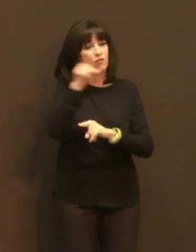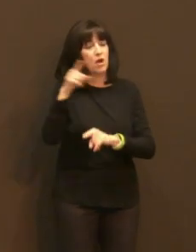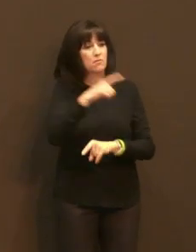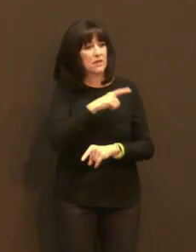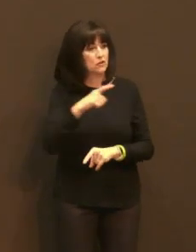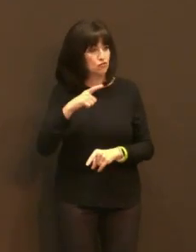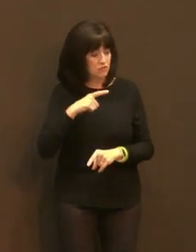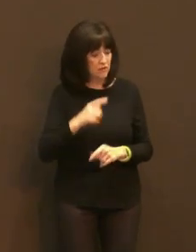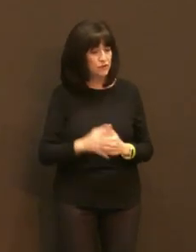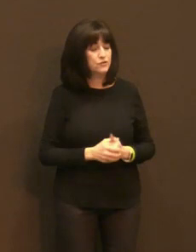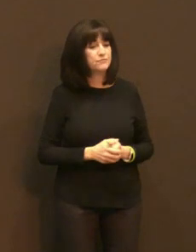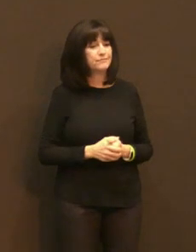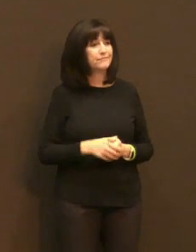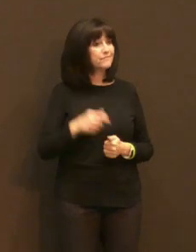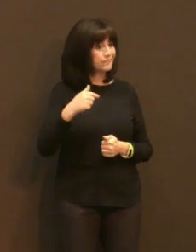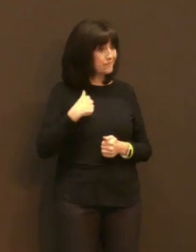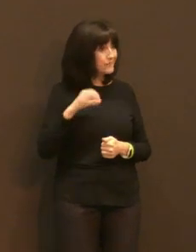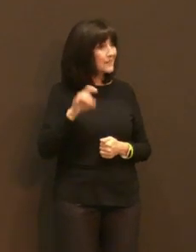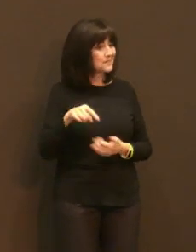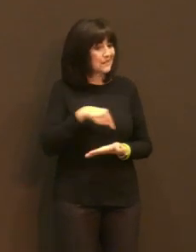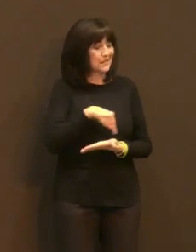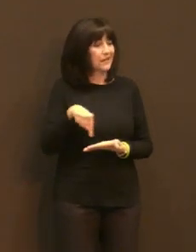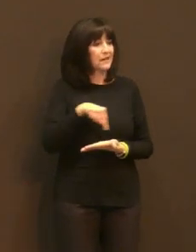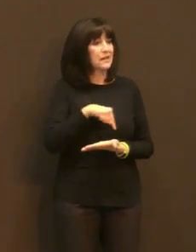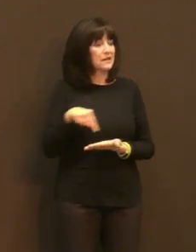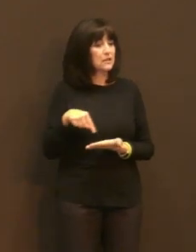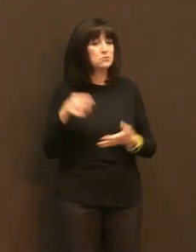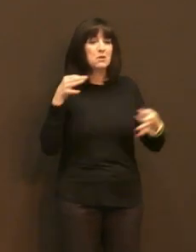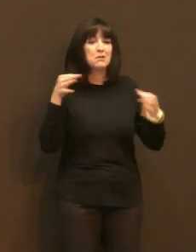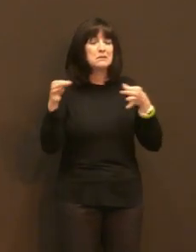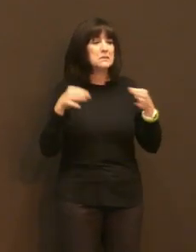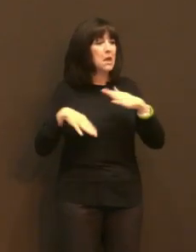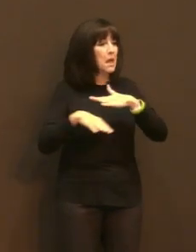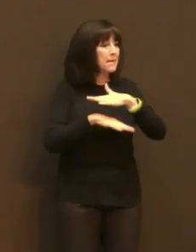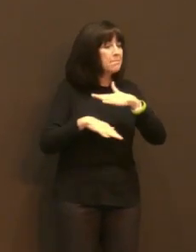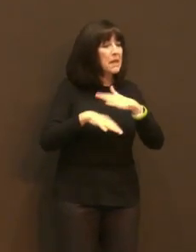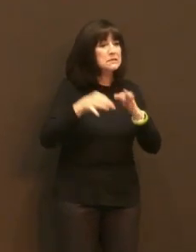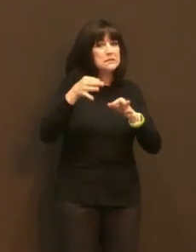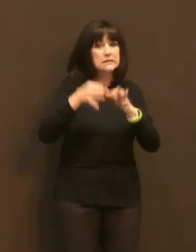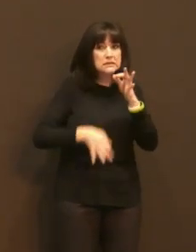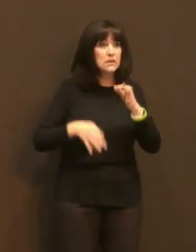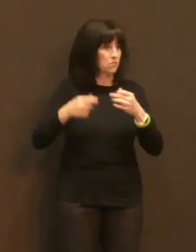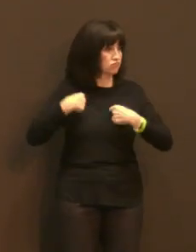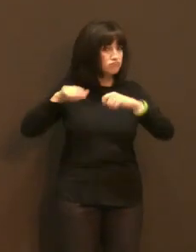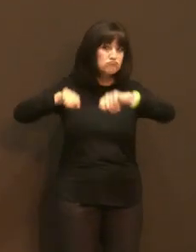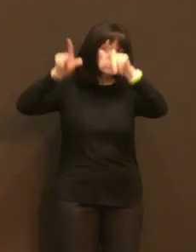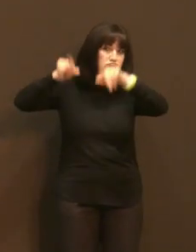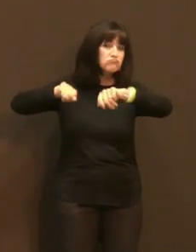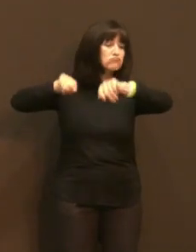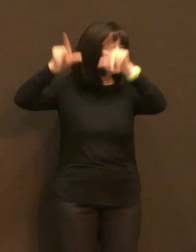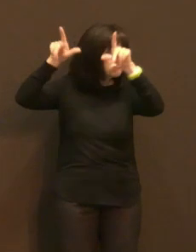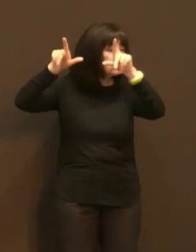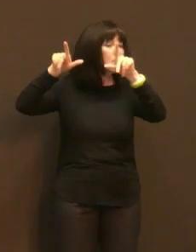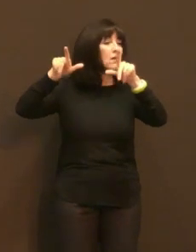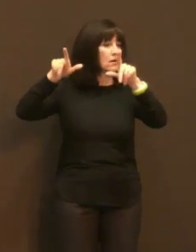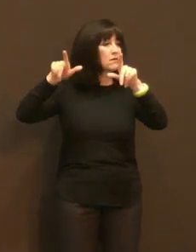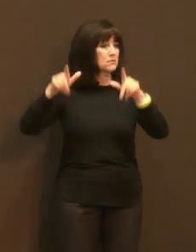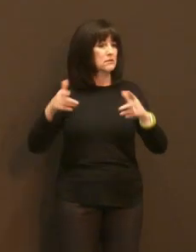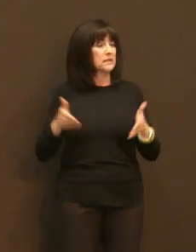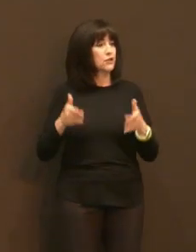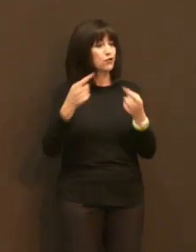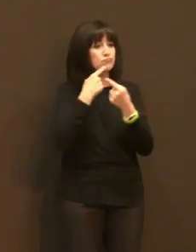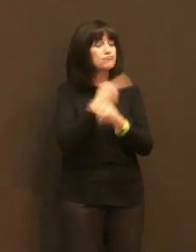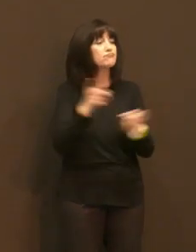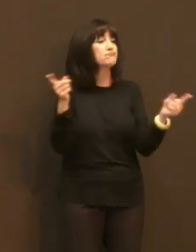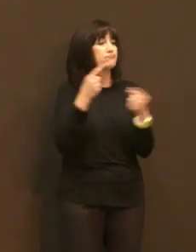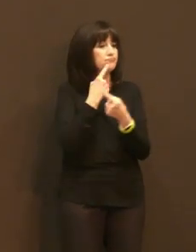the model or the projections that we use, which are really pretty basic and simple, and we've been presenting here at these press conferences for the